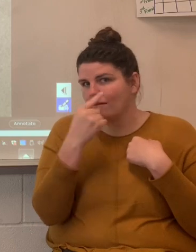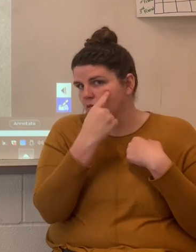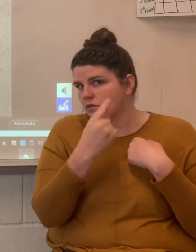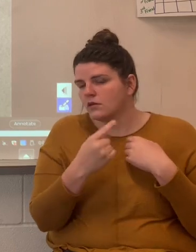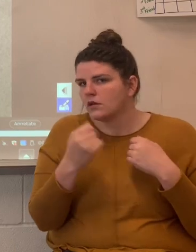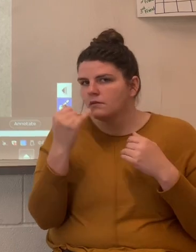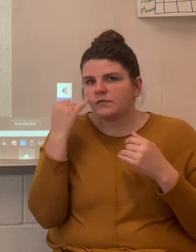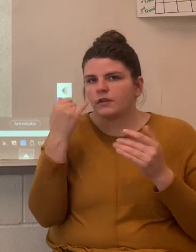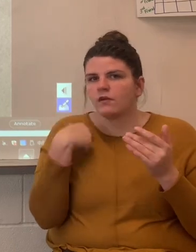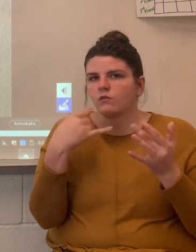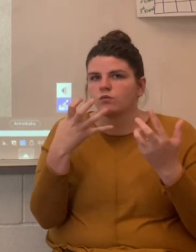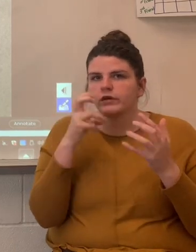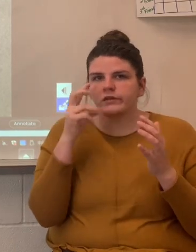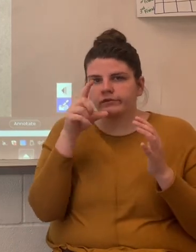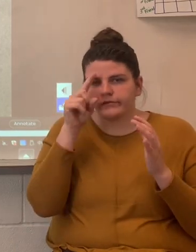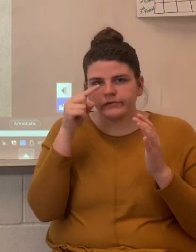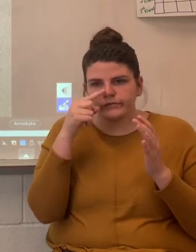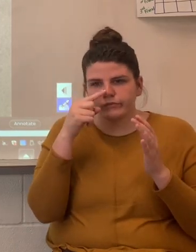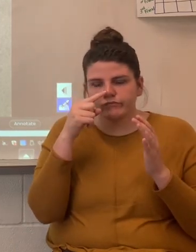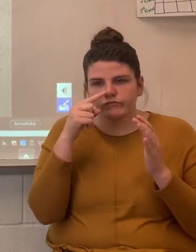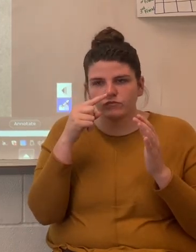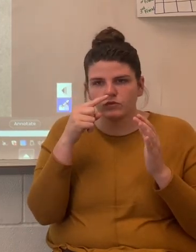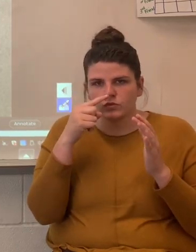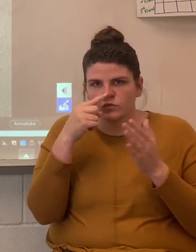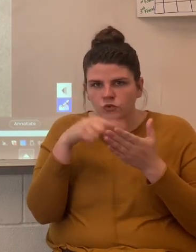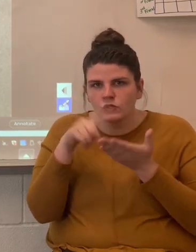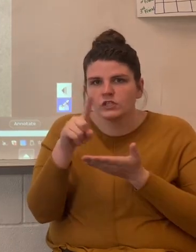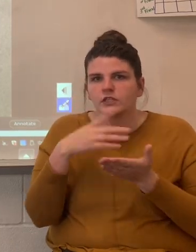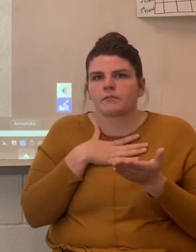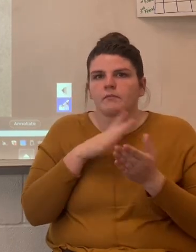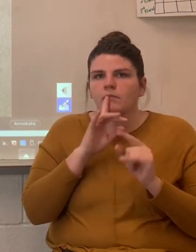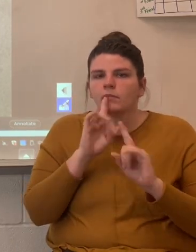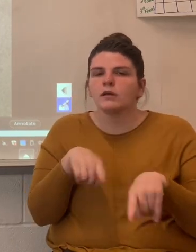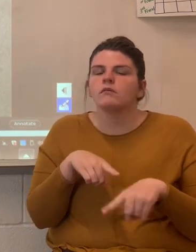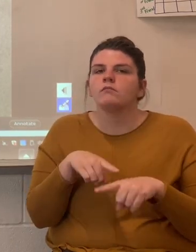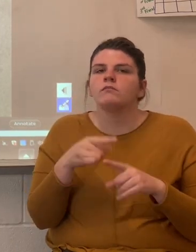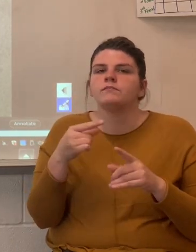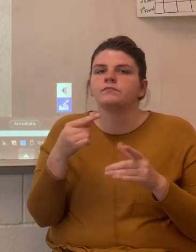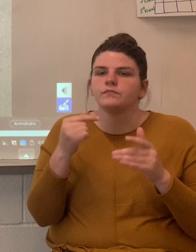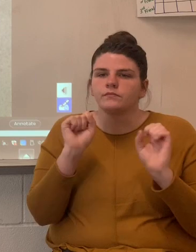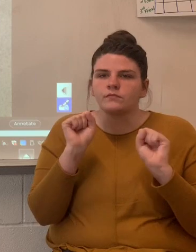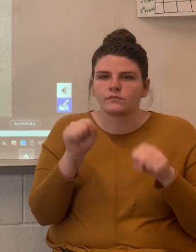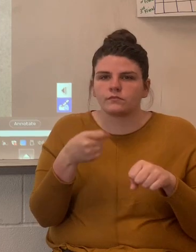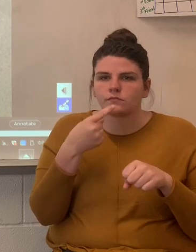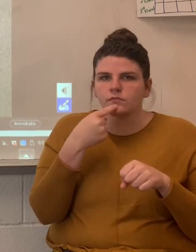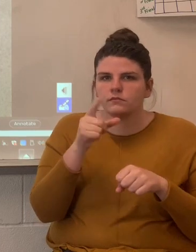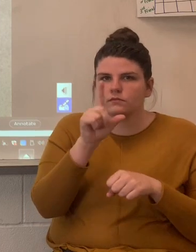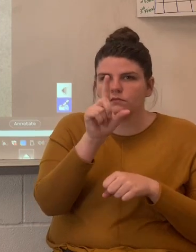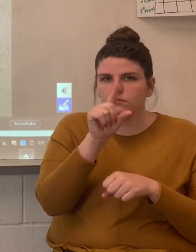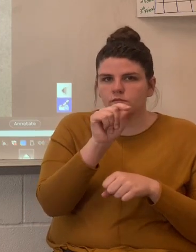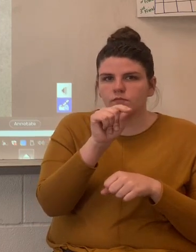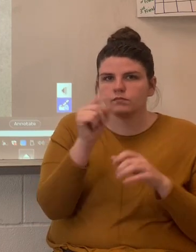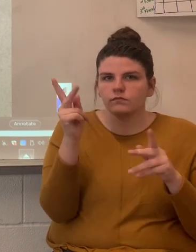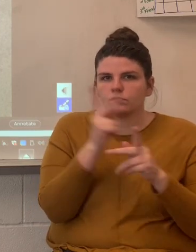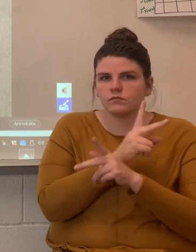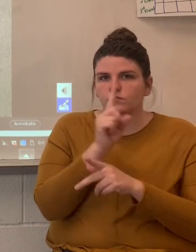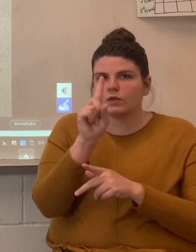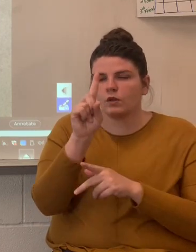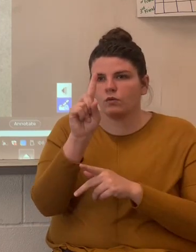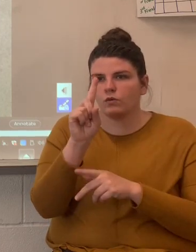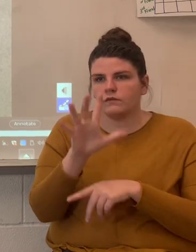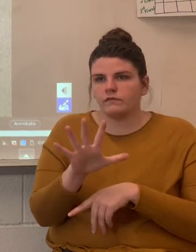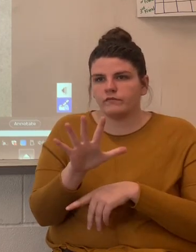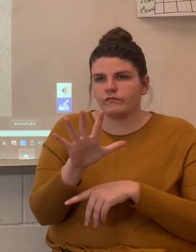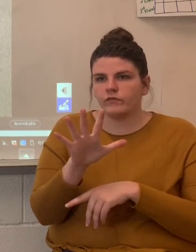if I wanted to check it, I could say 20 times 1/5 over 1